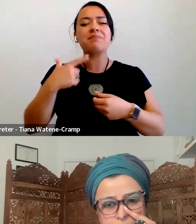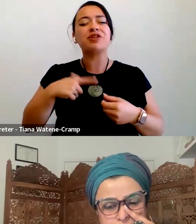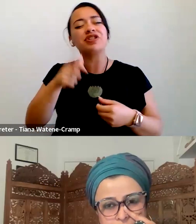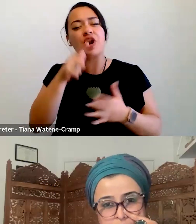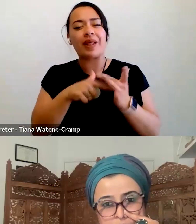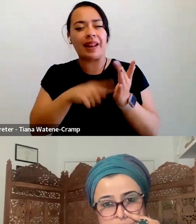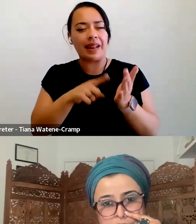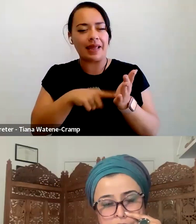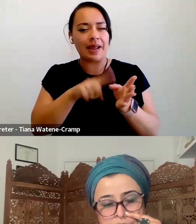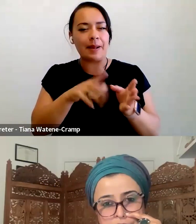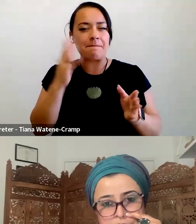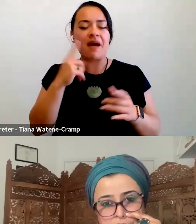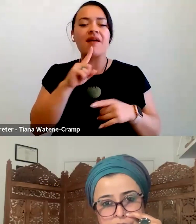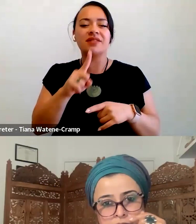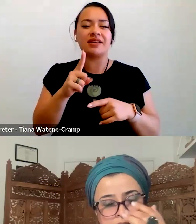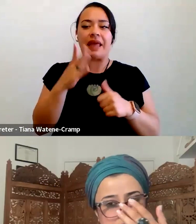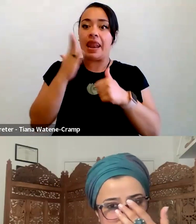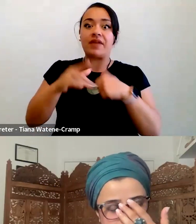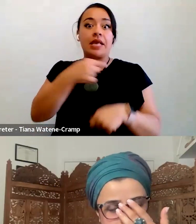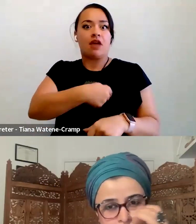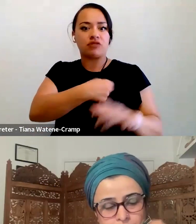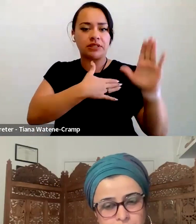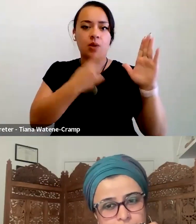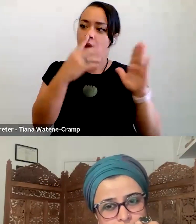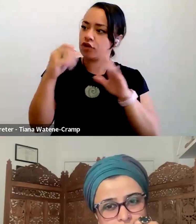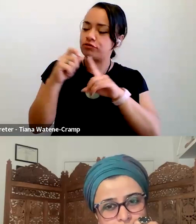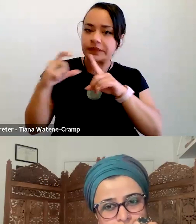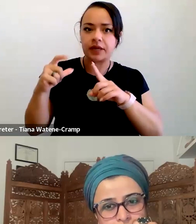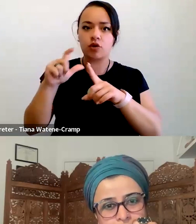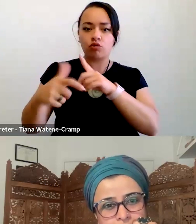guarantee cultural safety, but working towards always